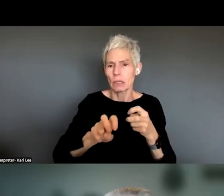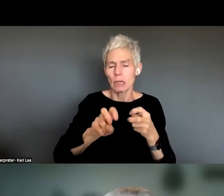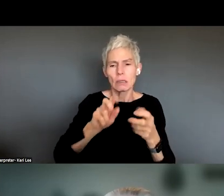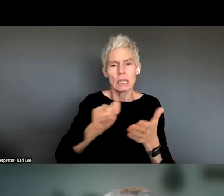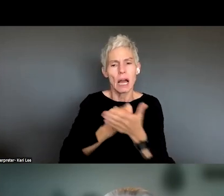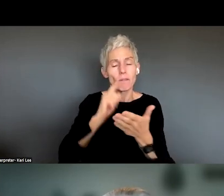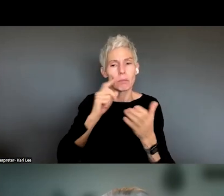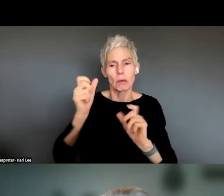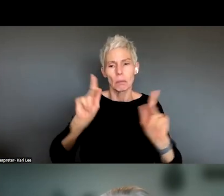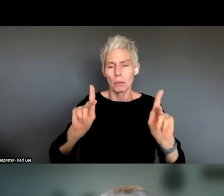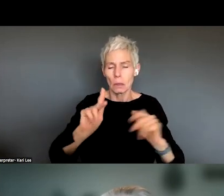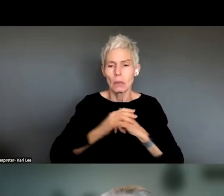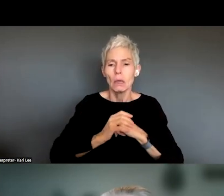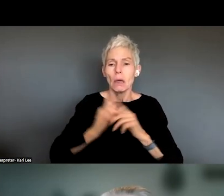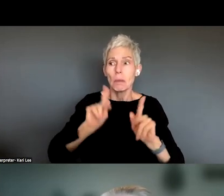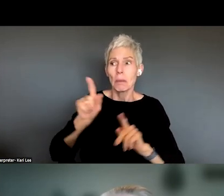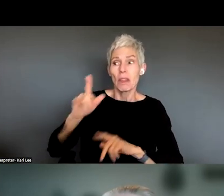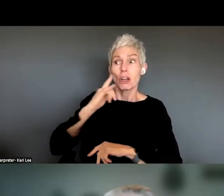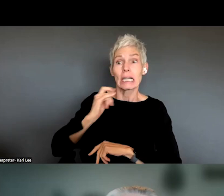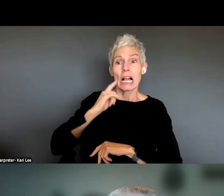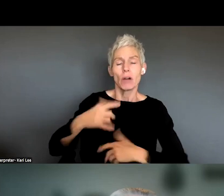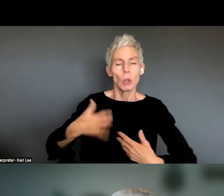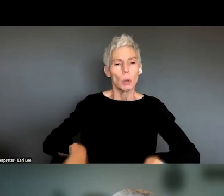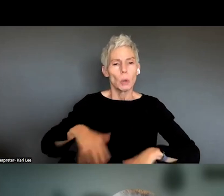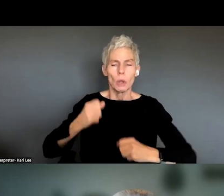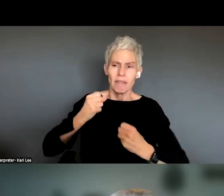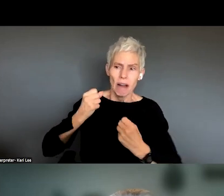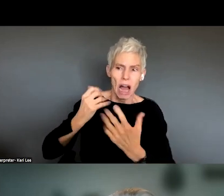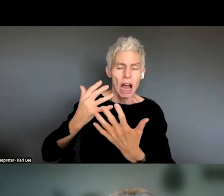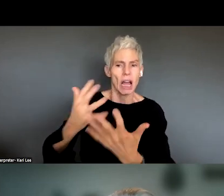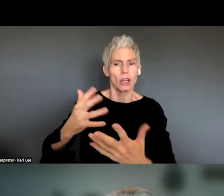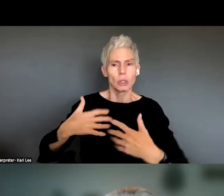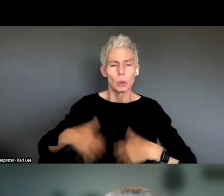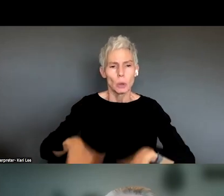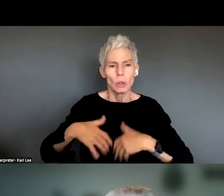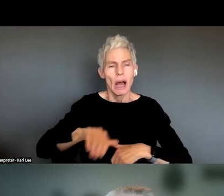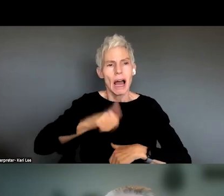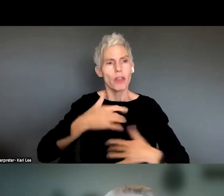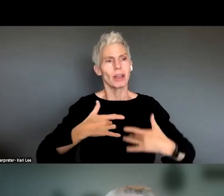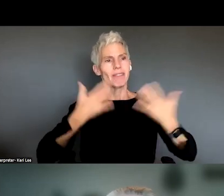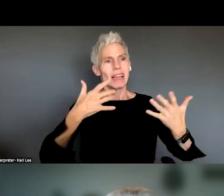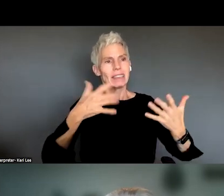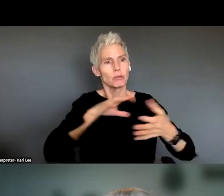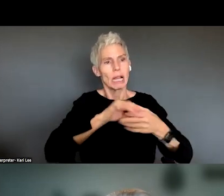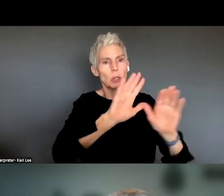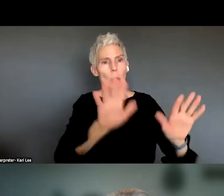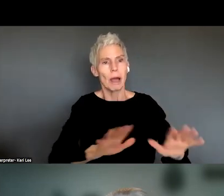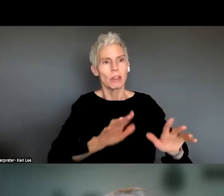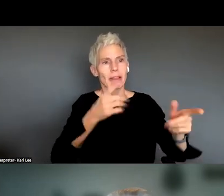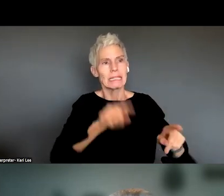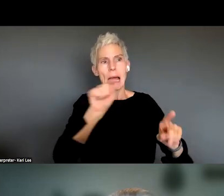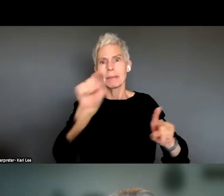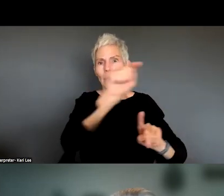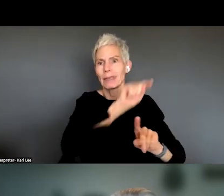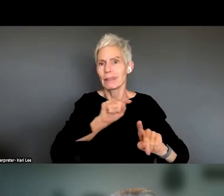know folks out in California are dealing with some wildfires. I'm sure there's other events ongoing I don't know about, and we know there's